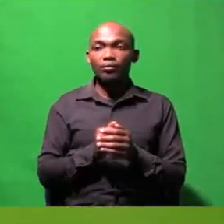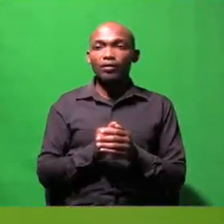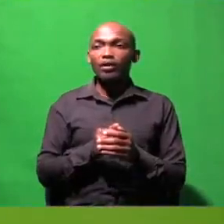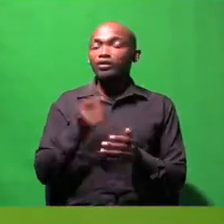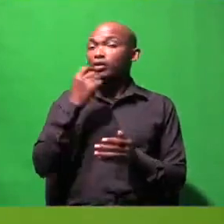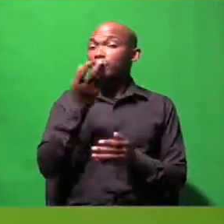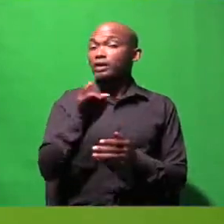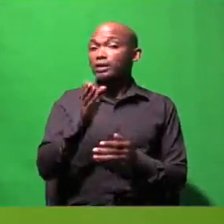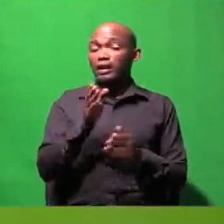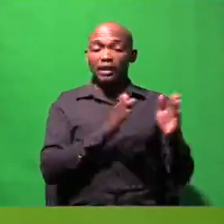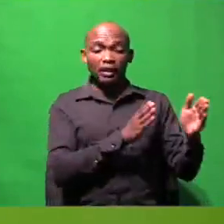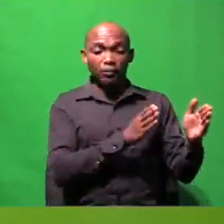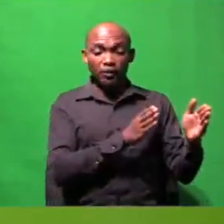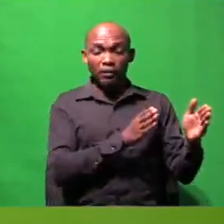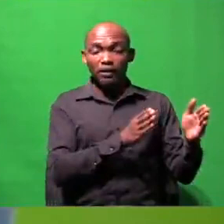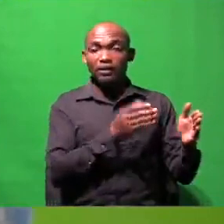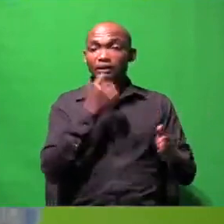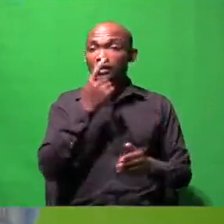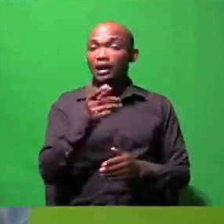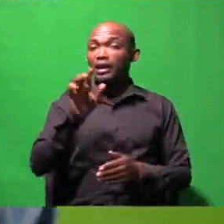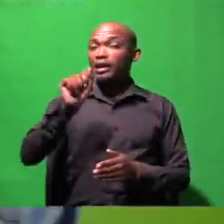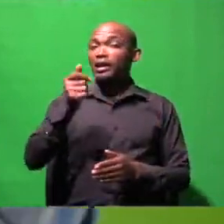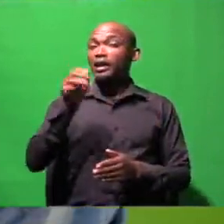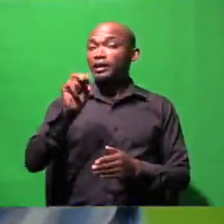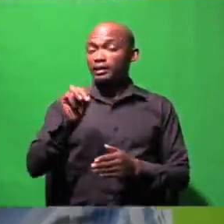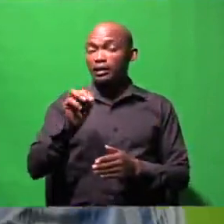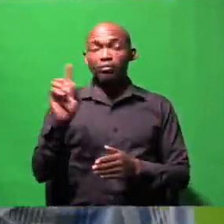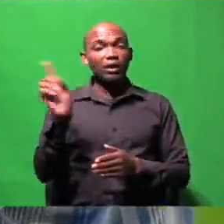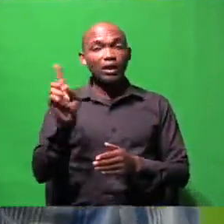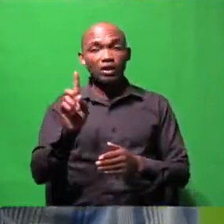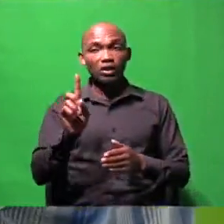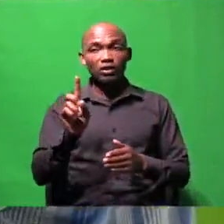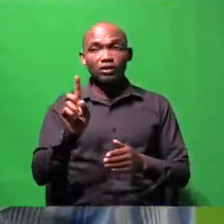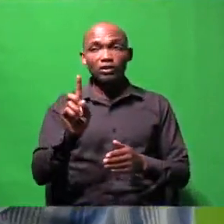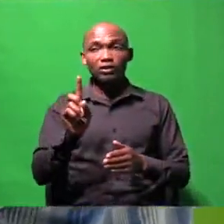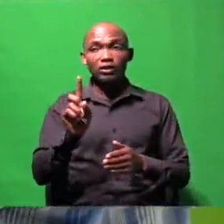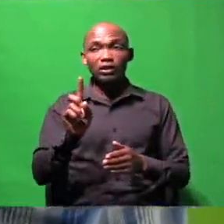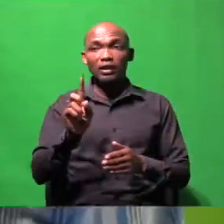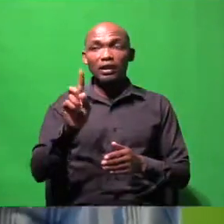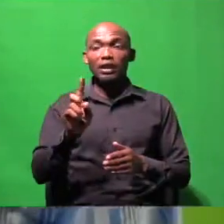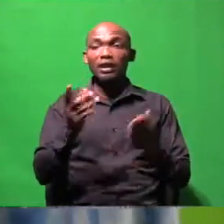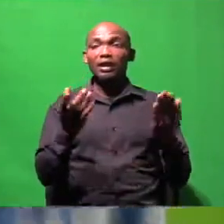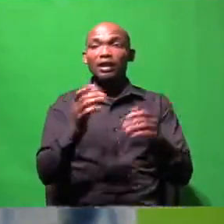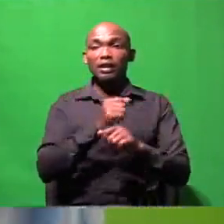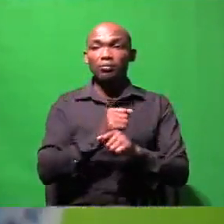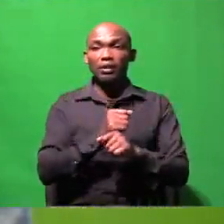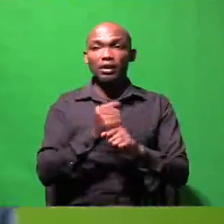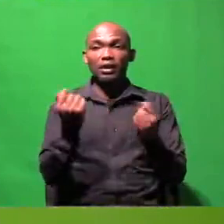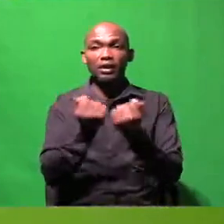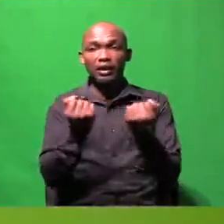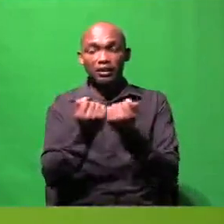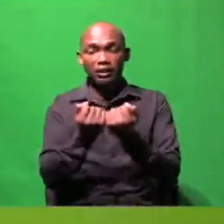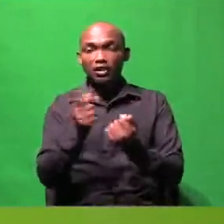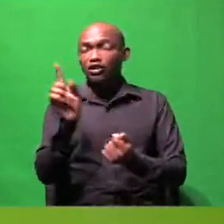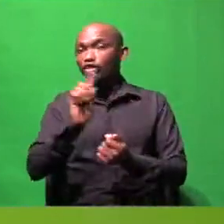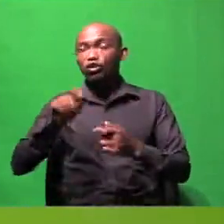can neither be created nor destroyed. But this one opposes that statement.